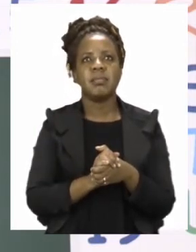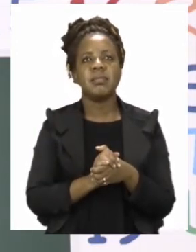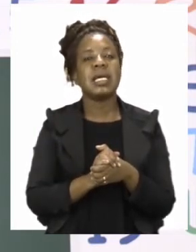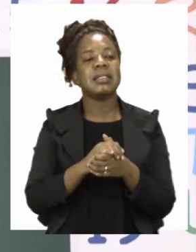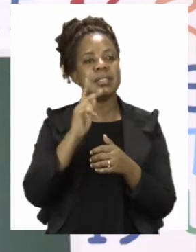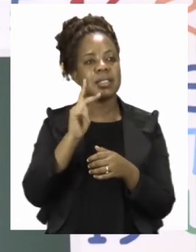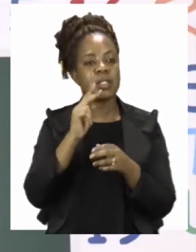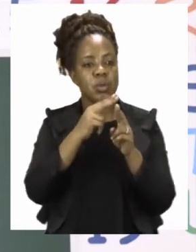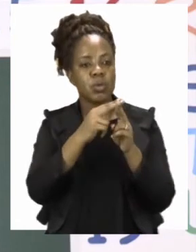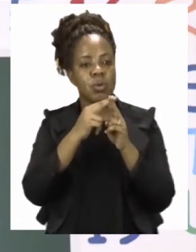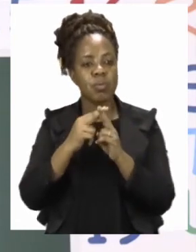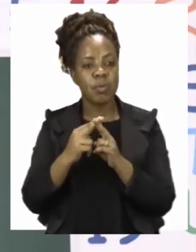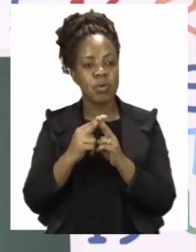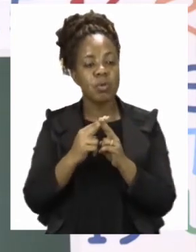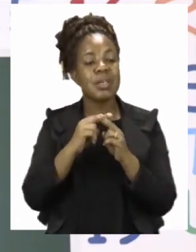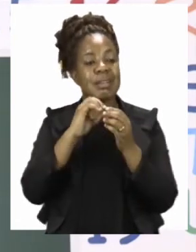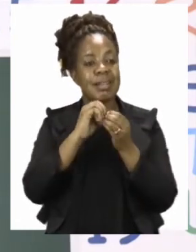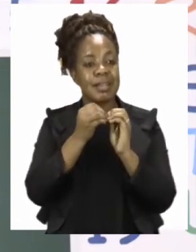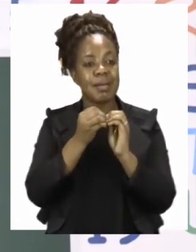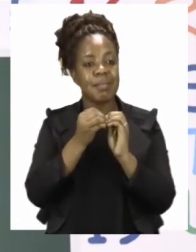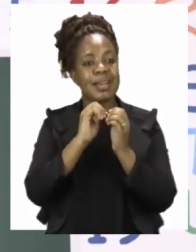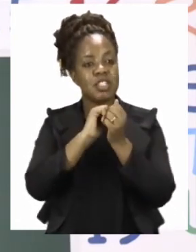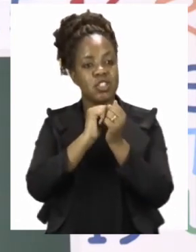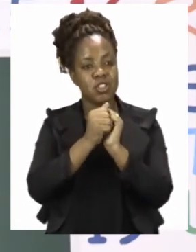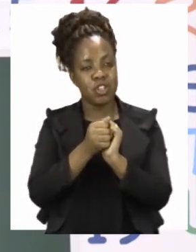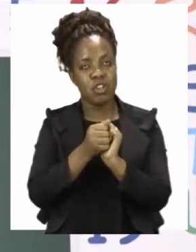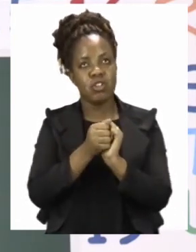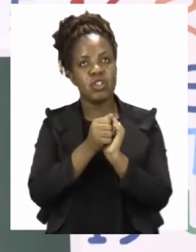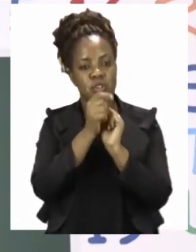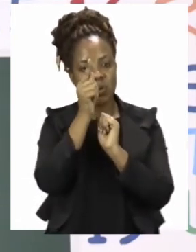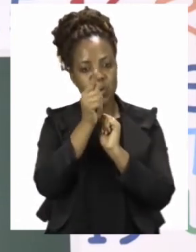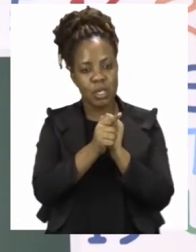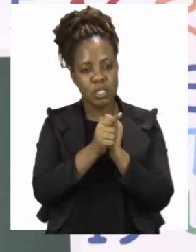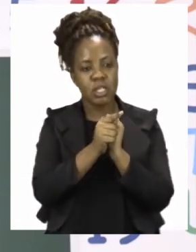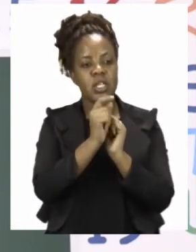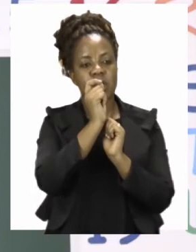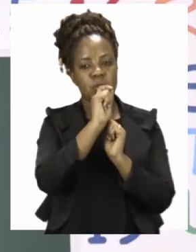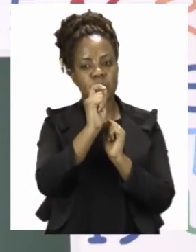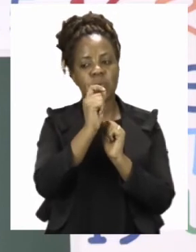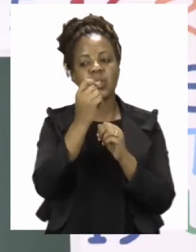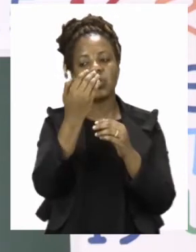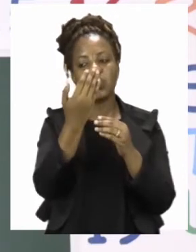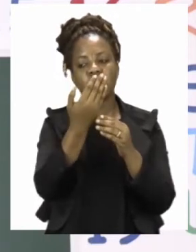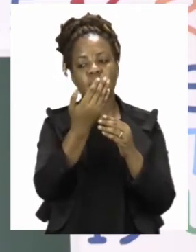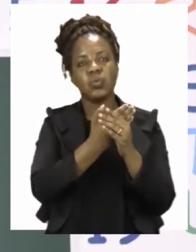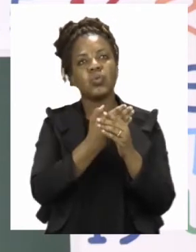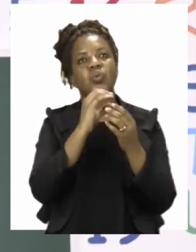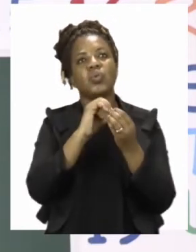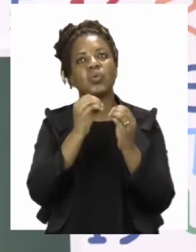fingers. We have 7, and we are going to take away 5.